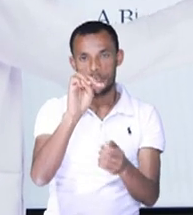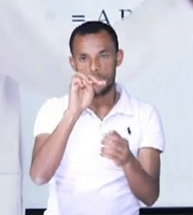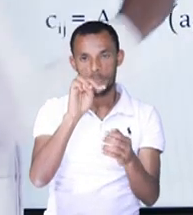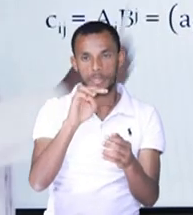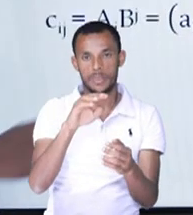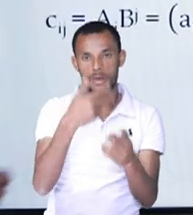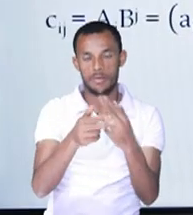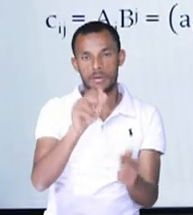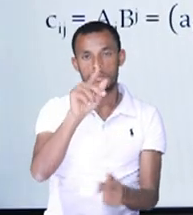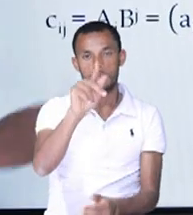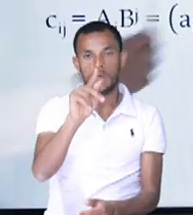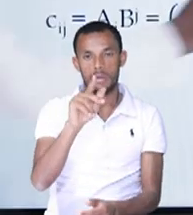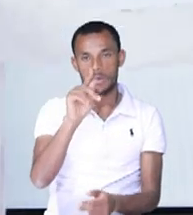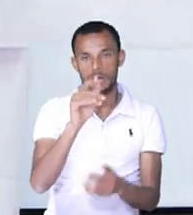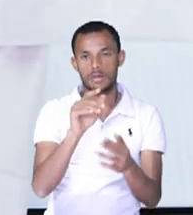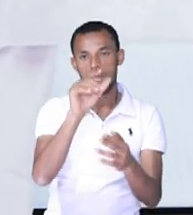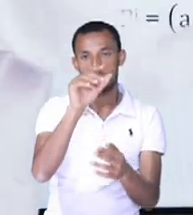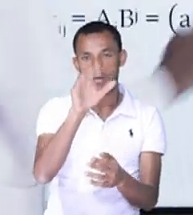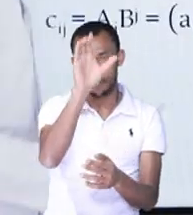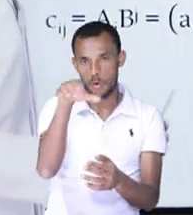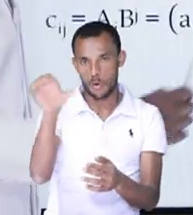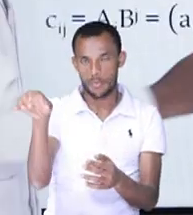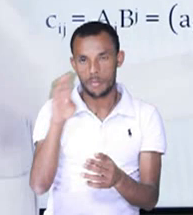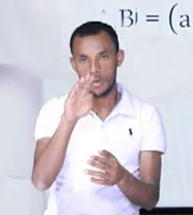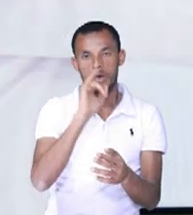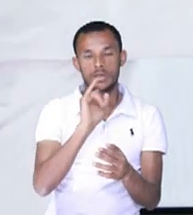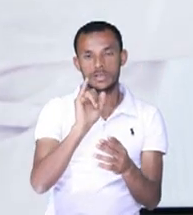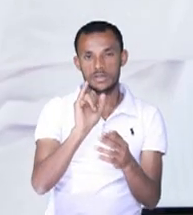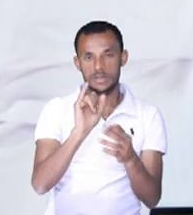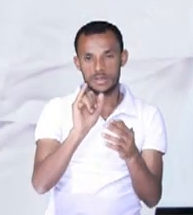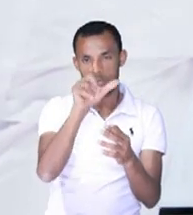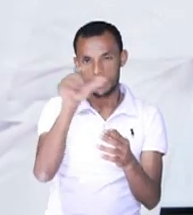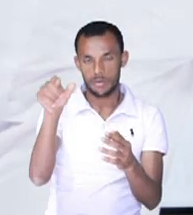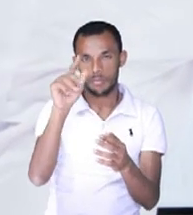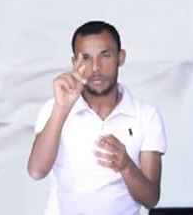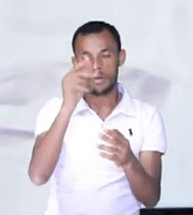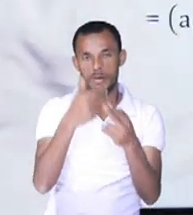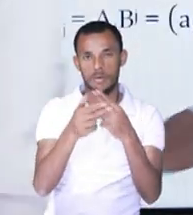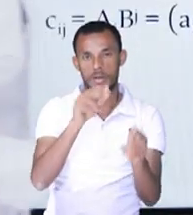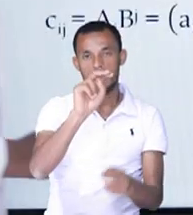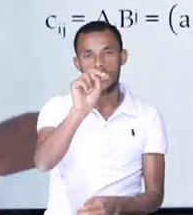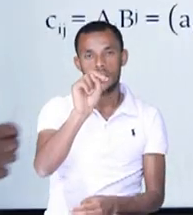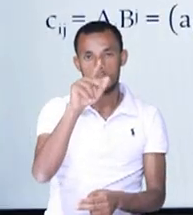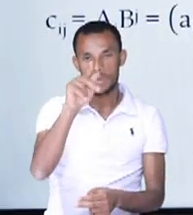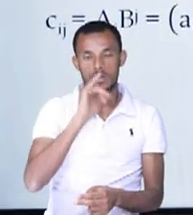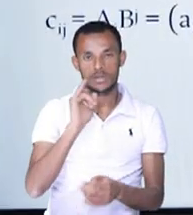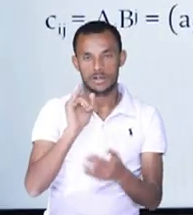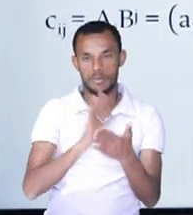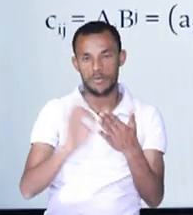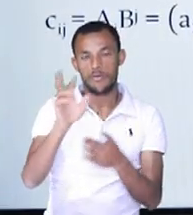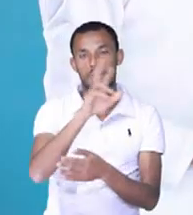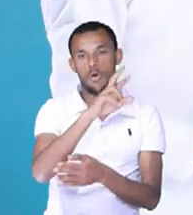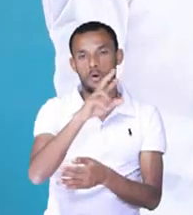P it is the number of columns. B is a matrix with order P by N. You have P is the number of